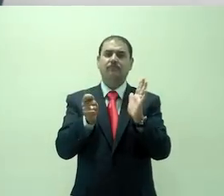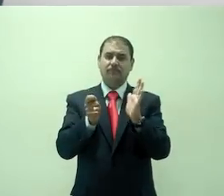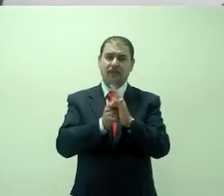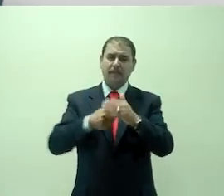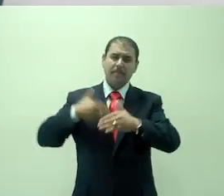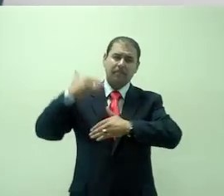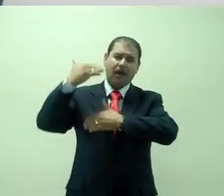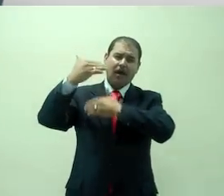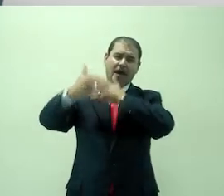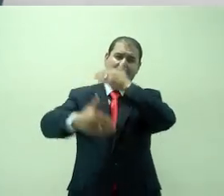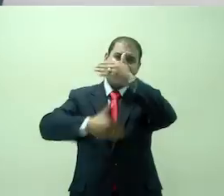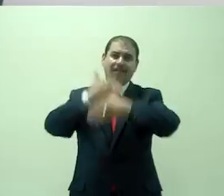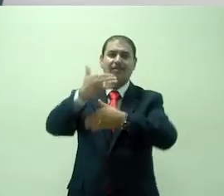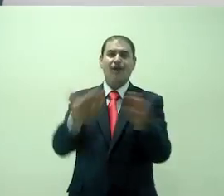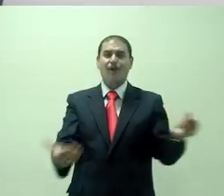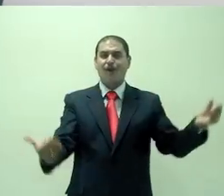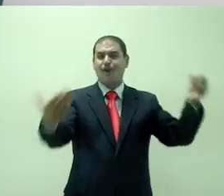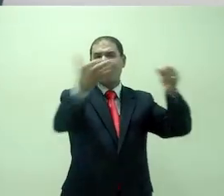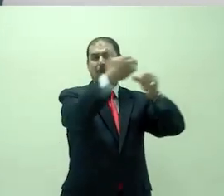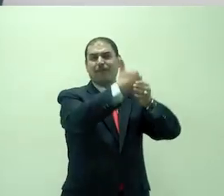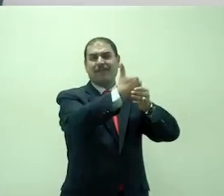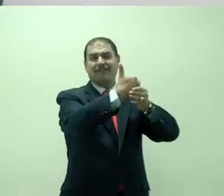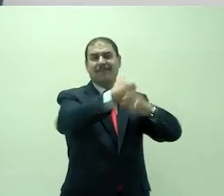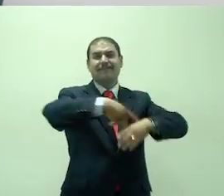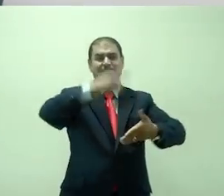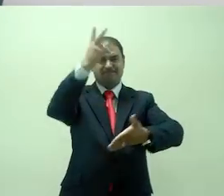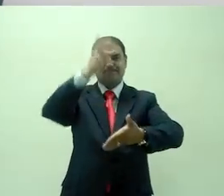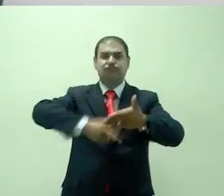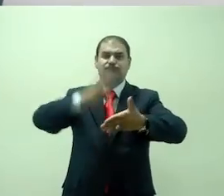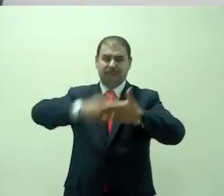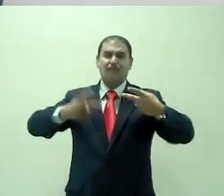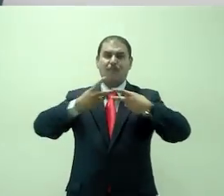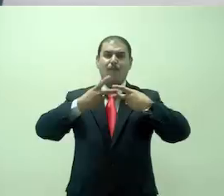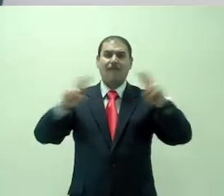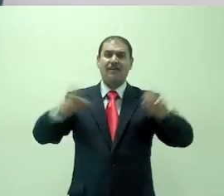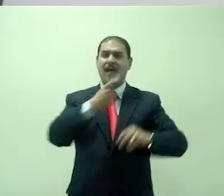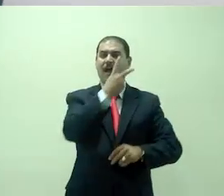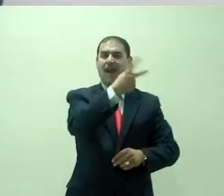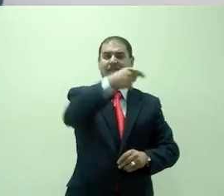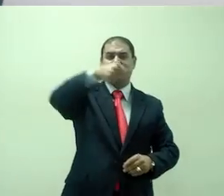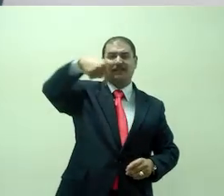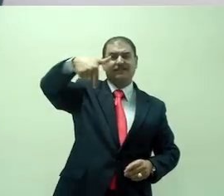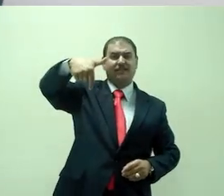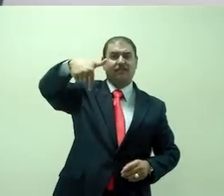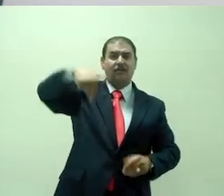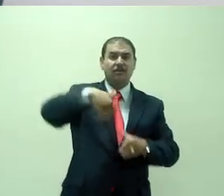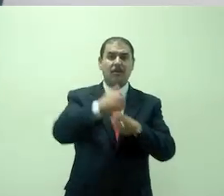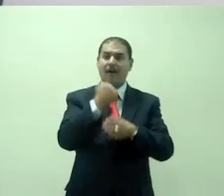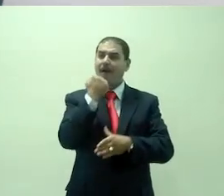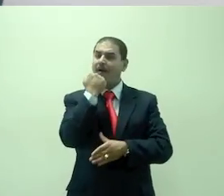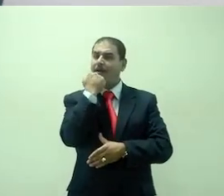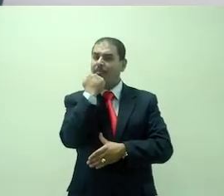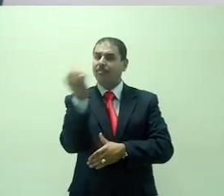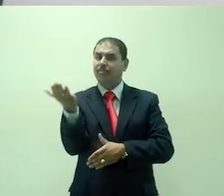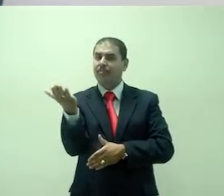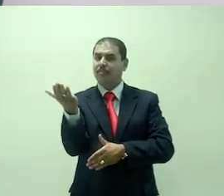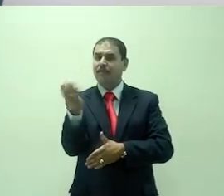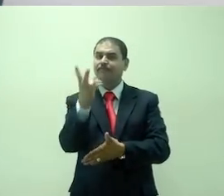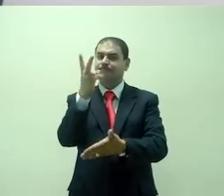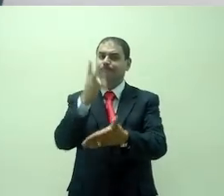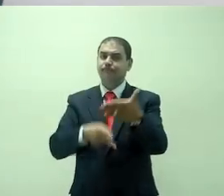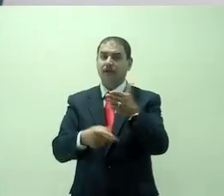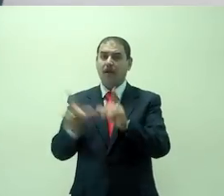the 2000 Global Summit, that the disability community back then went into a kind of